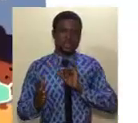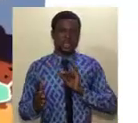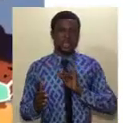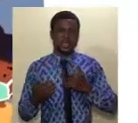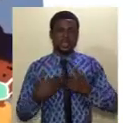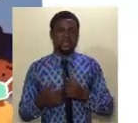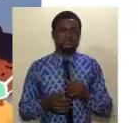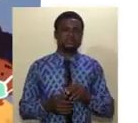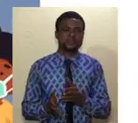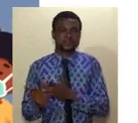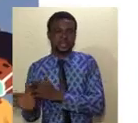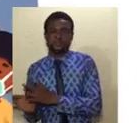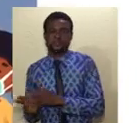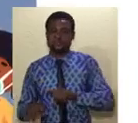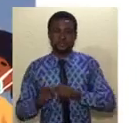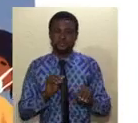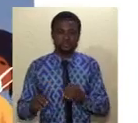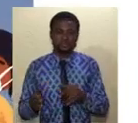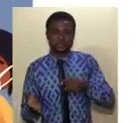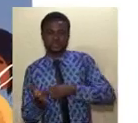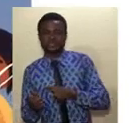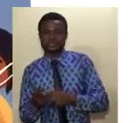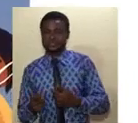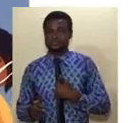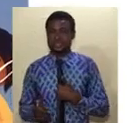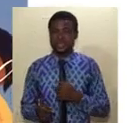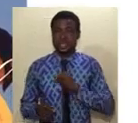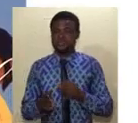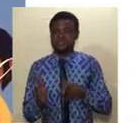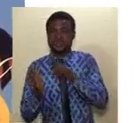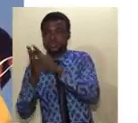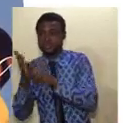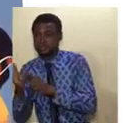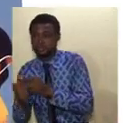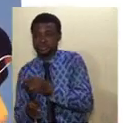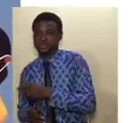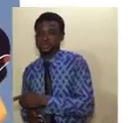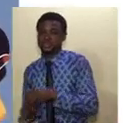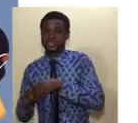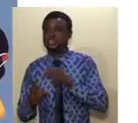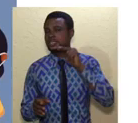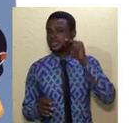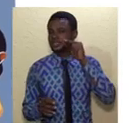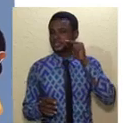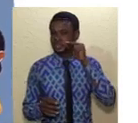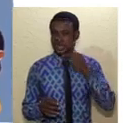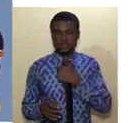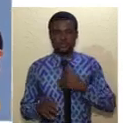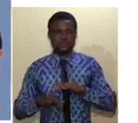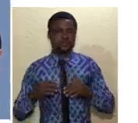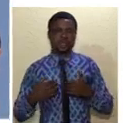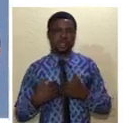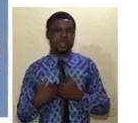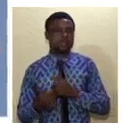do this to me. You better be very careful or else, you know. Report you. But in Nigeria, we don't have that. I don't